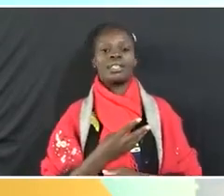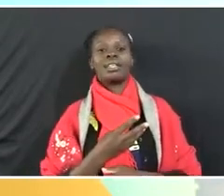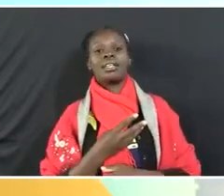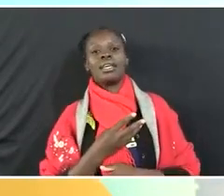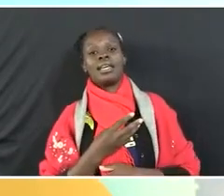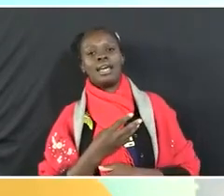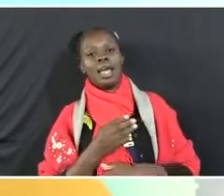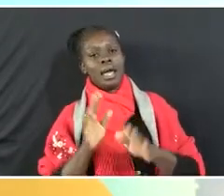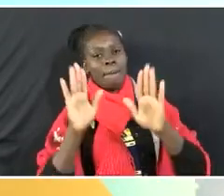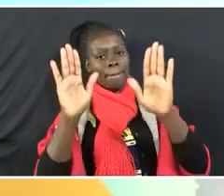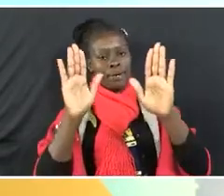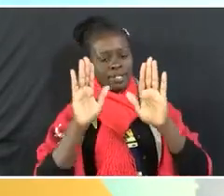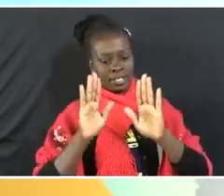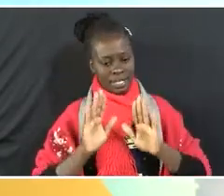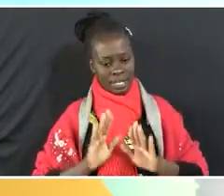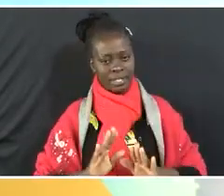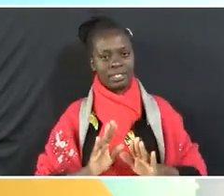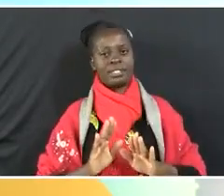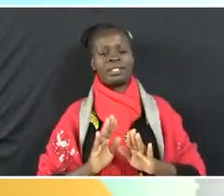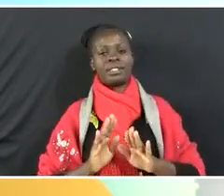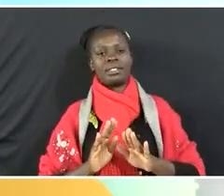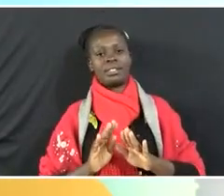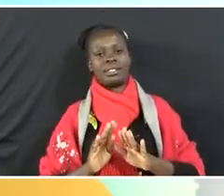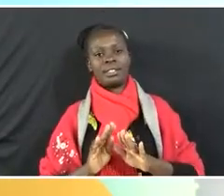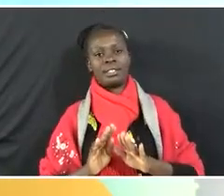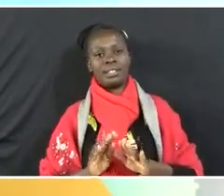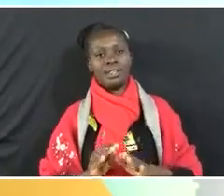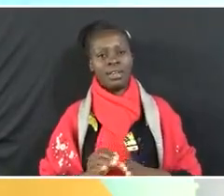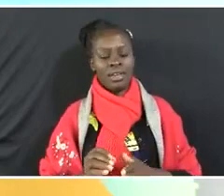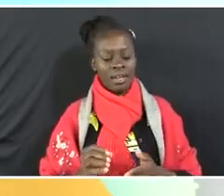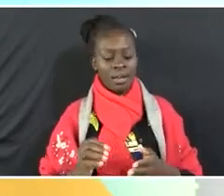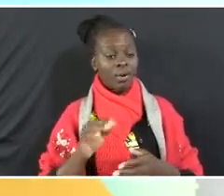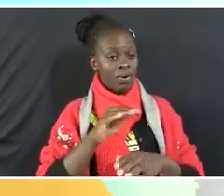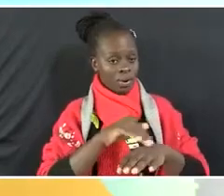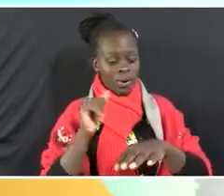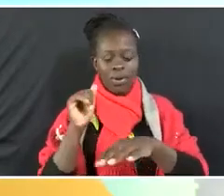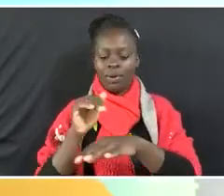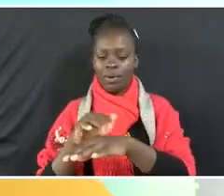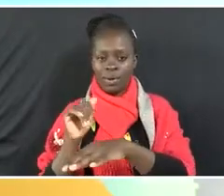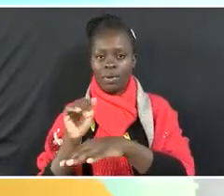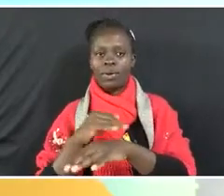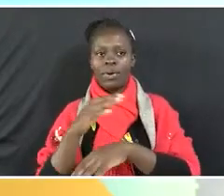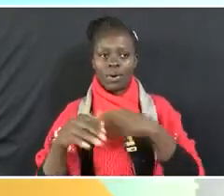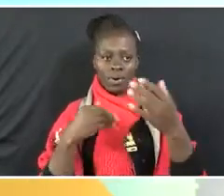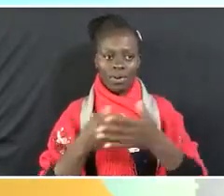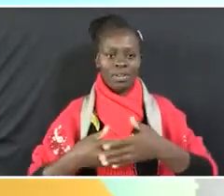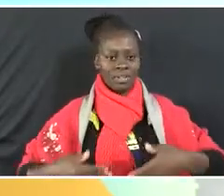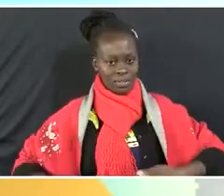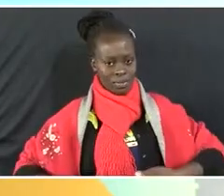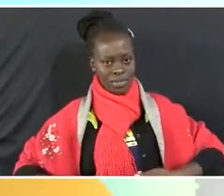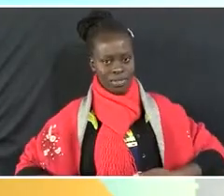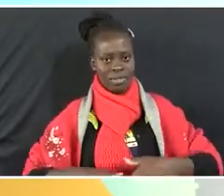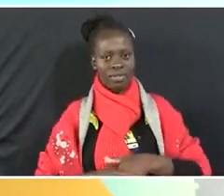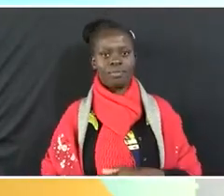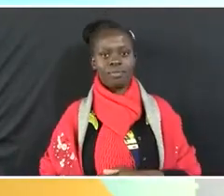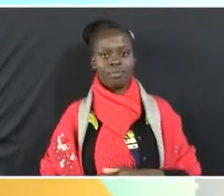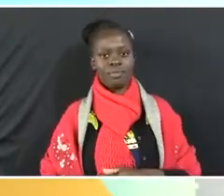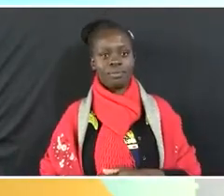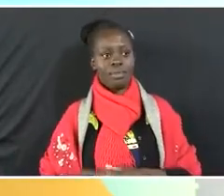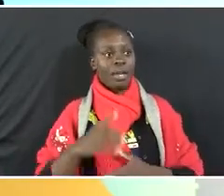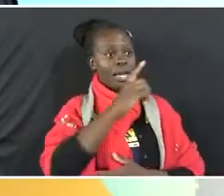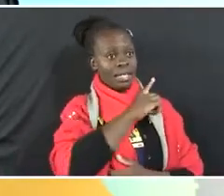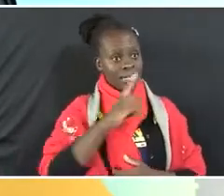reigned. When Absalom went, Joab planned, bring the young man